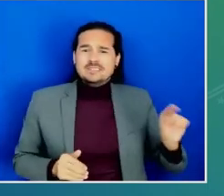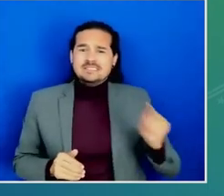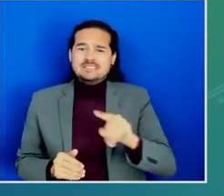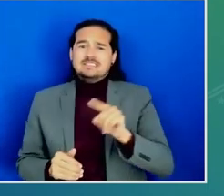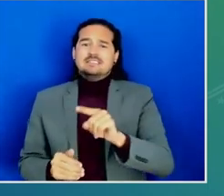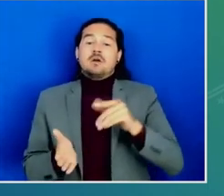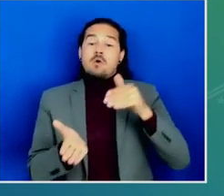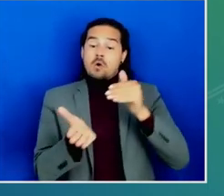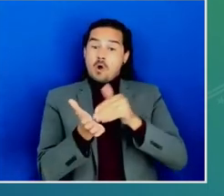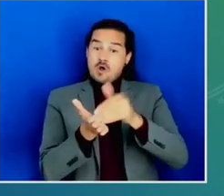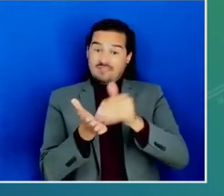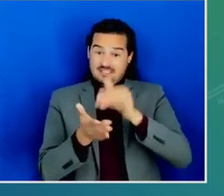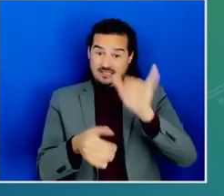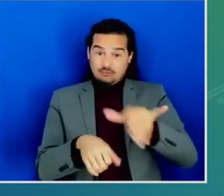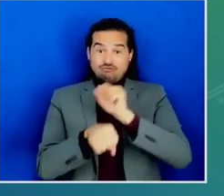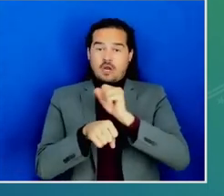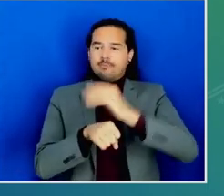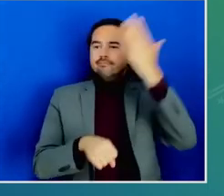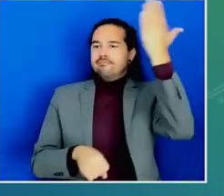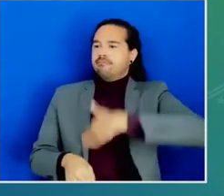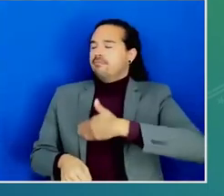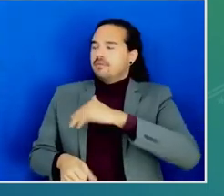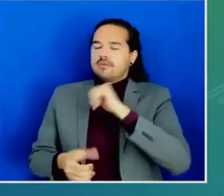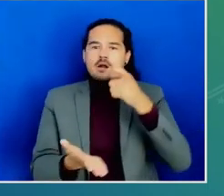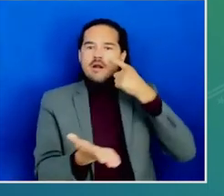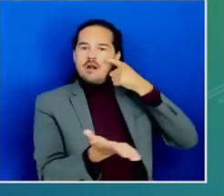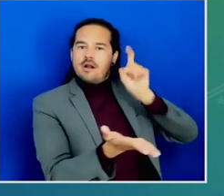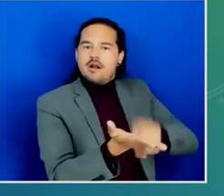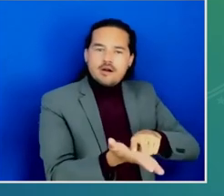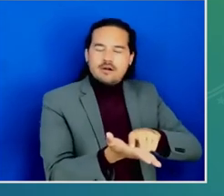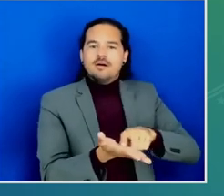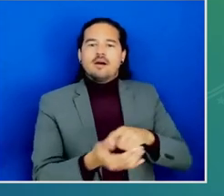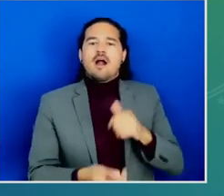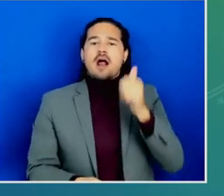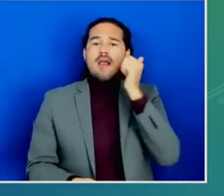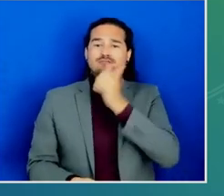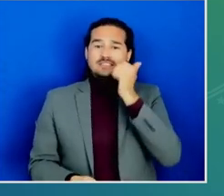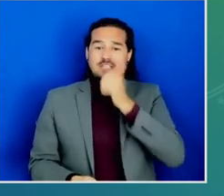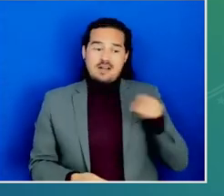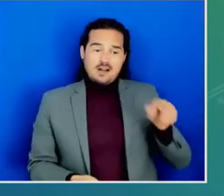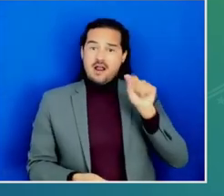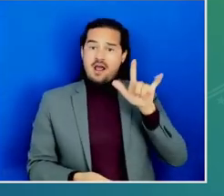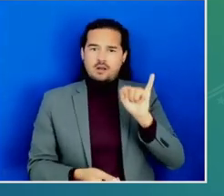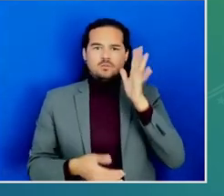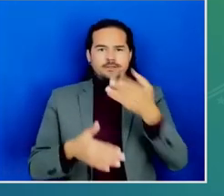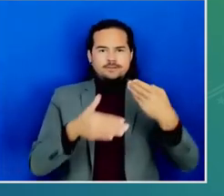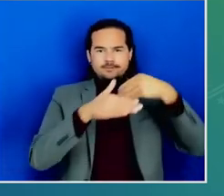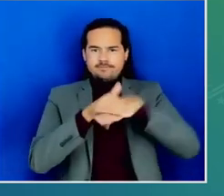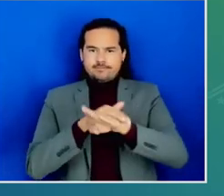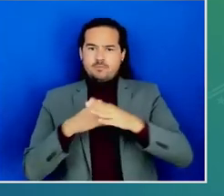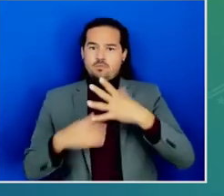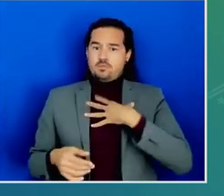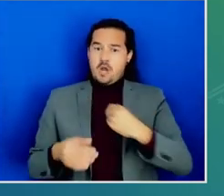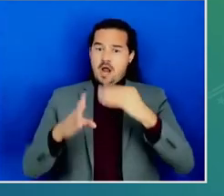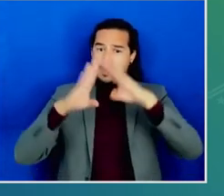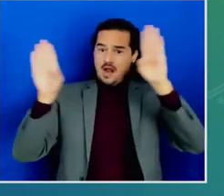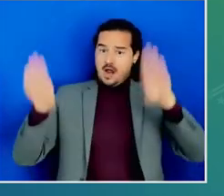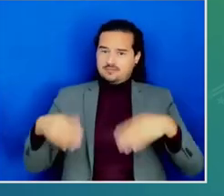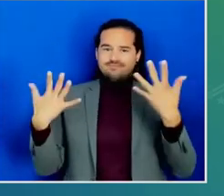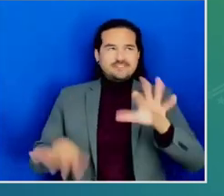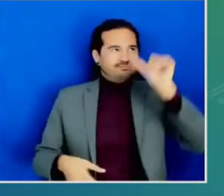Too often overlooked and forgotten. And every day he'll walk into the White House knowing the world is looking for America to